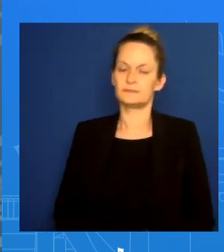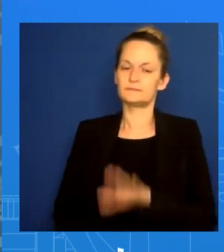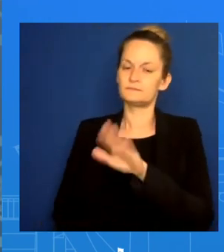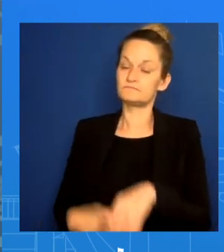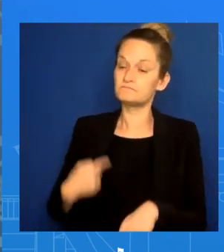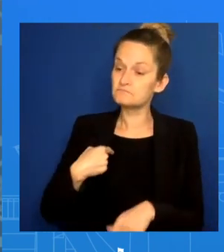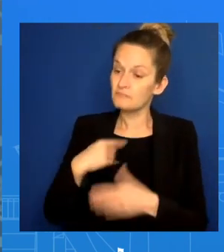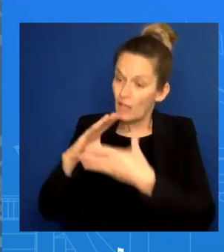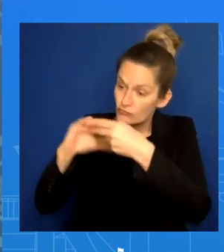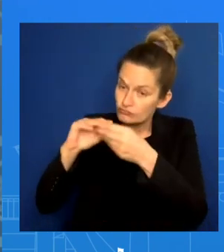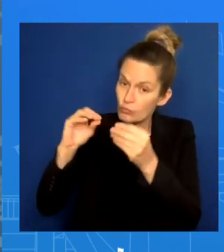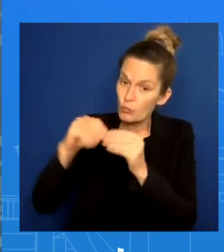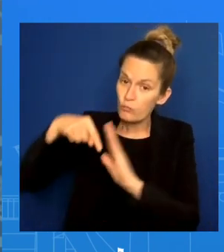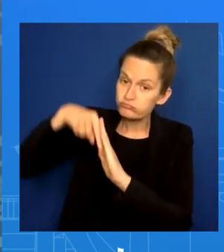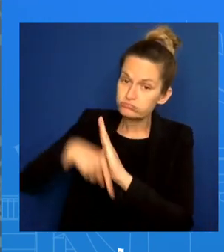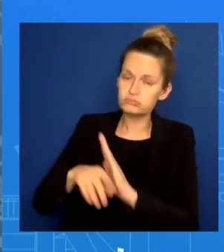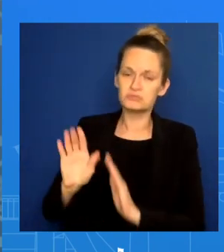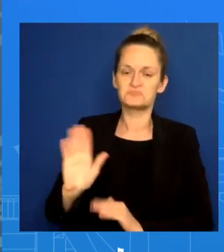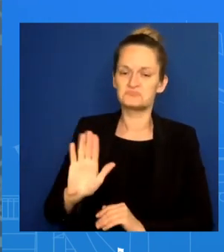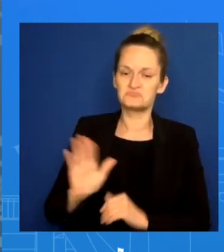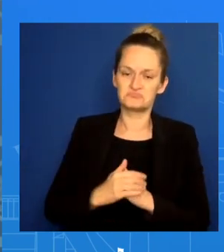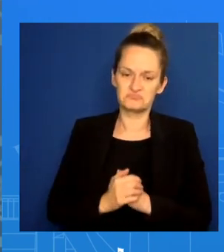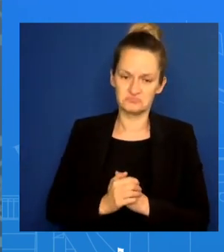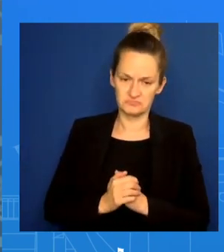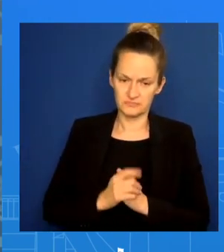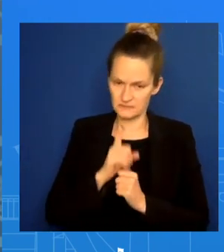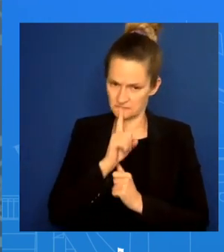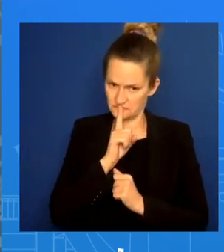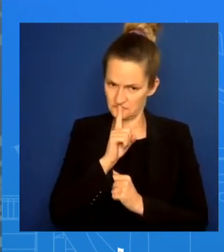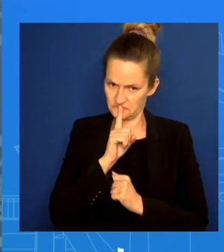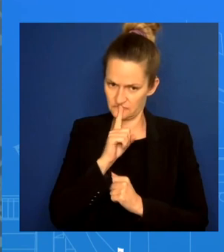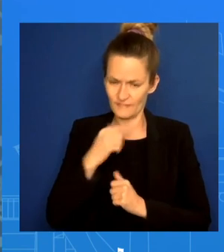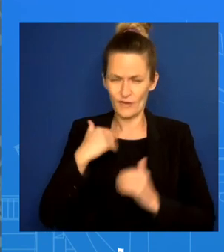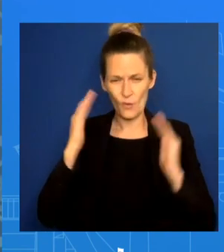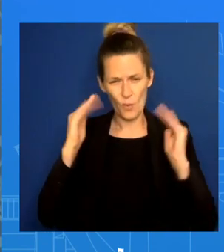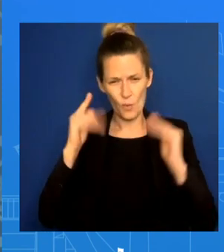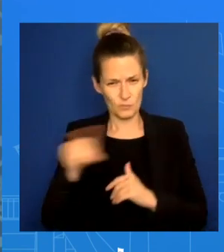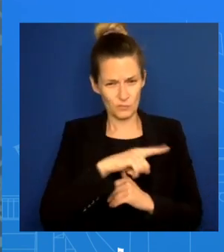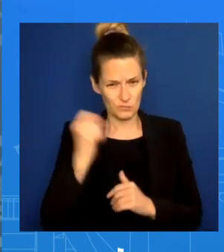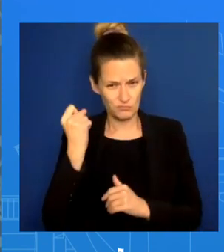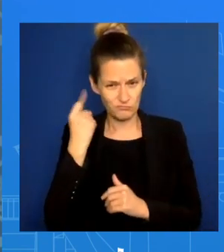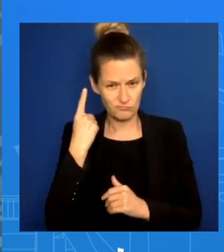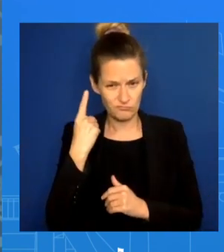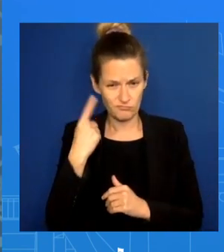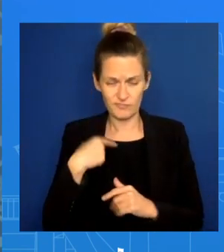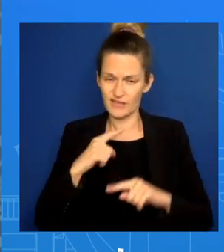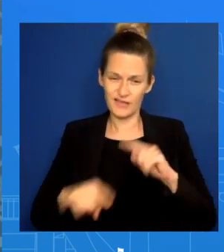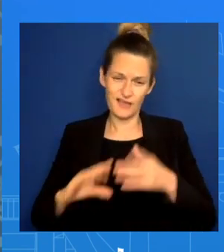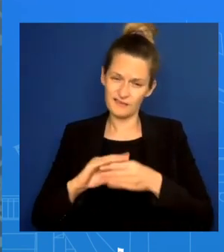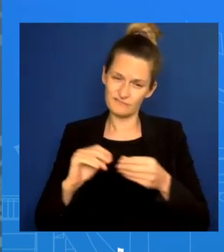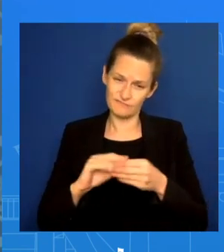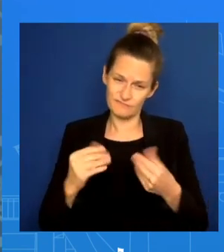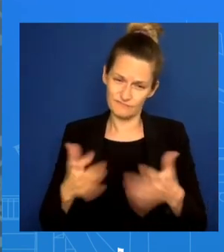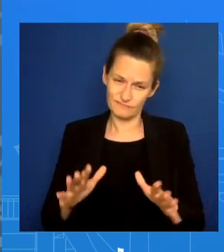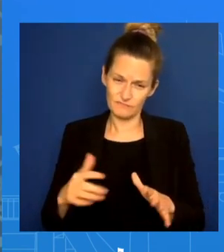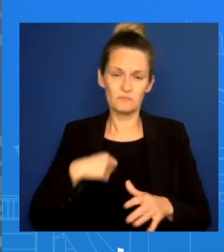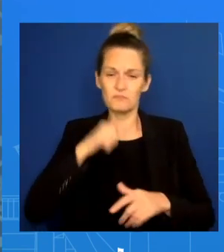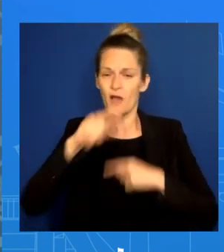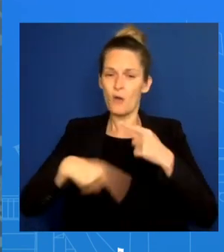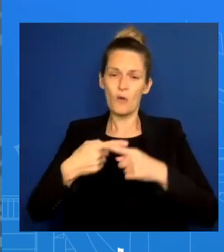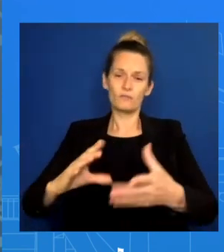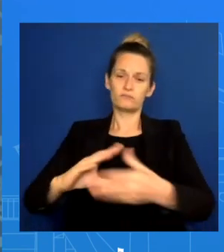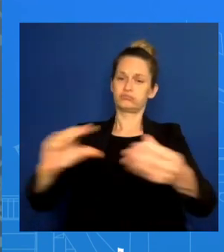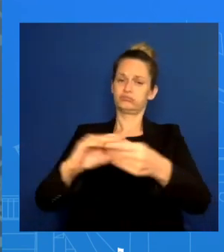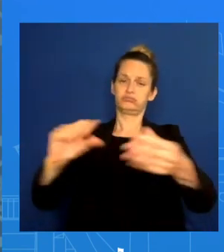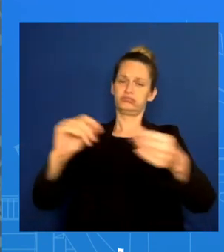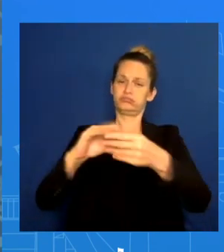you all can understand why more detail is just not going to be helpful for us right now. Taking another crack at that, has the president